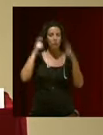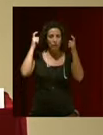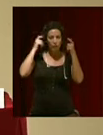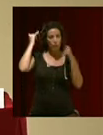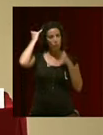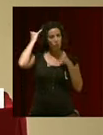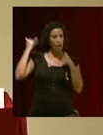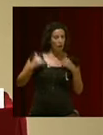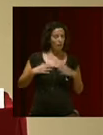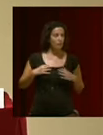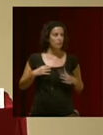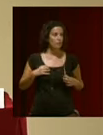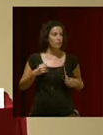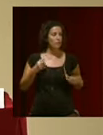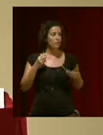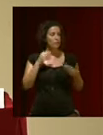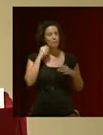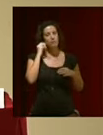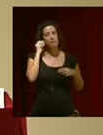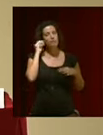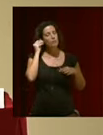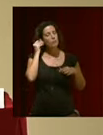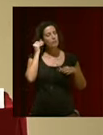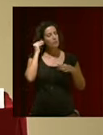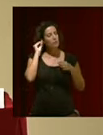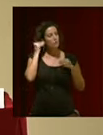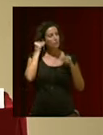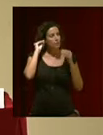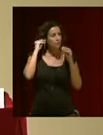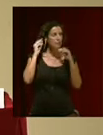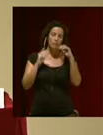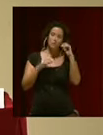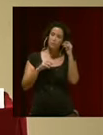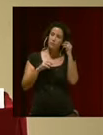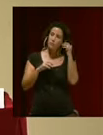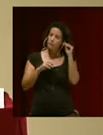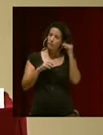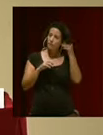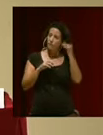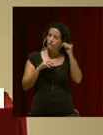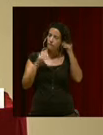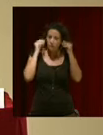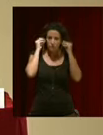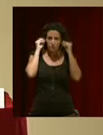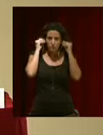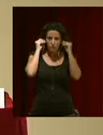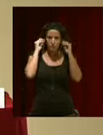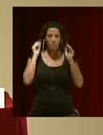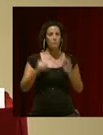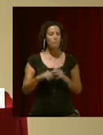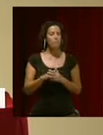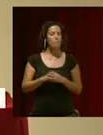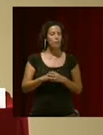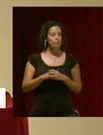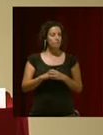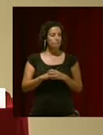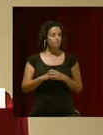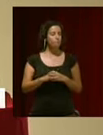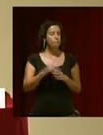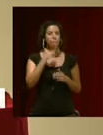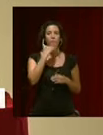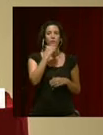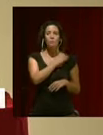The interpreter apologizes. The comment is being made without a microphone. Lo estás poniendo difícil, sí, sí. This is a difficult